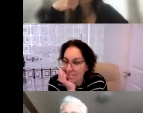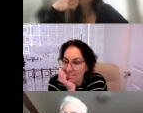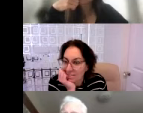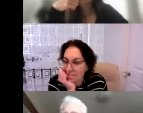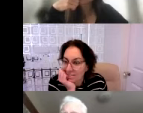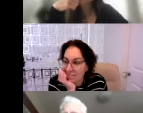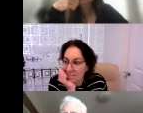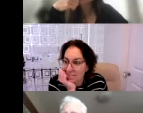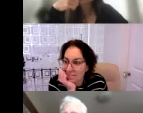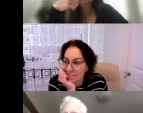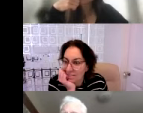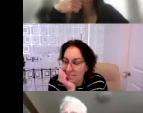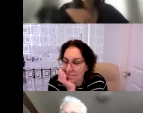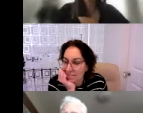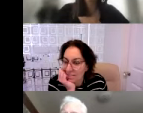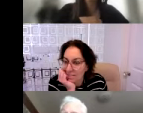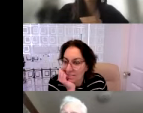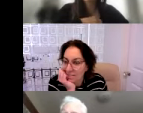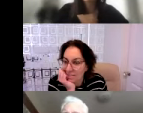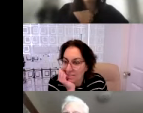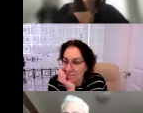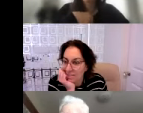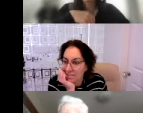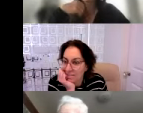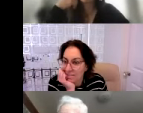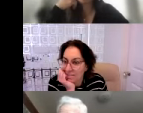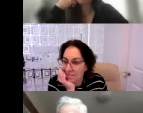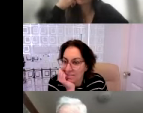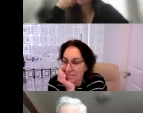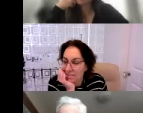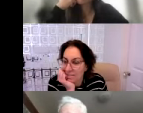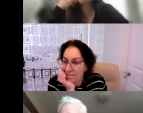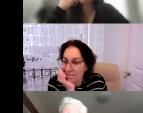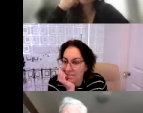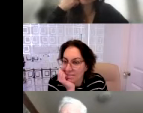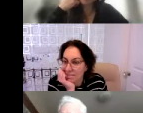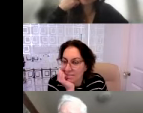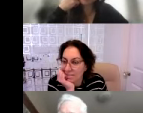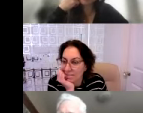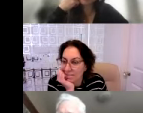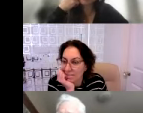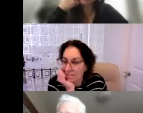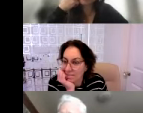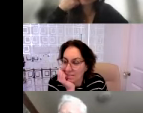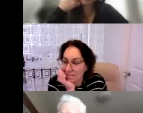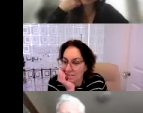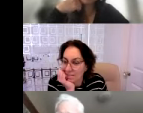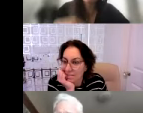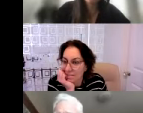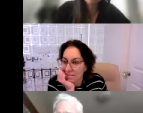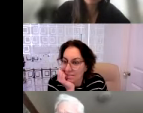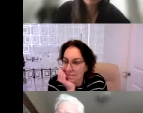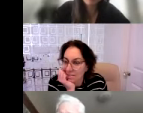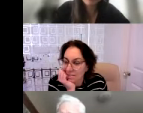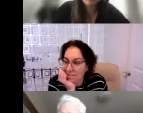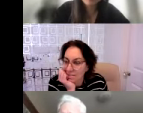away that, well, because of these data, we don't need to intervene early. And the other way you should look at this is, given that even if an